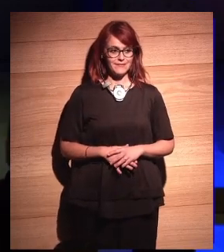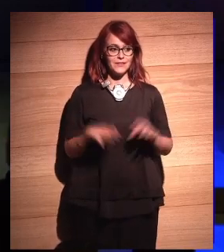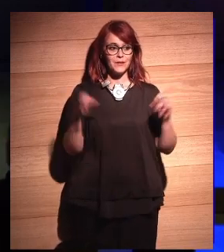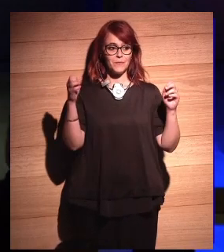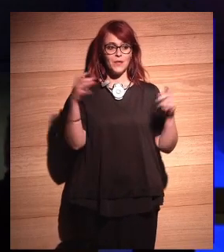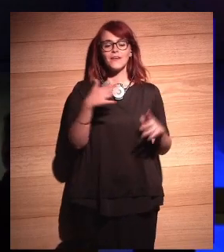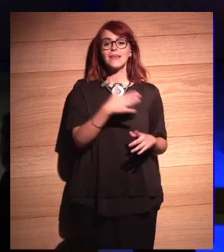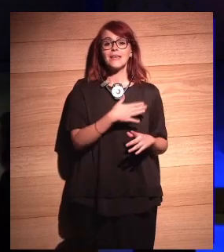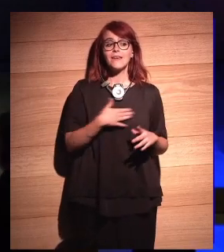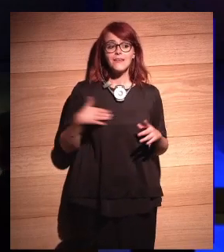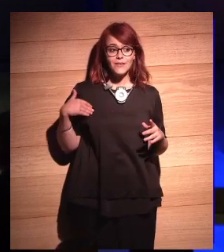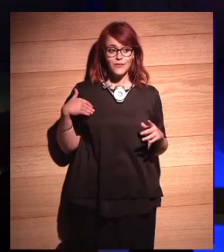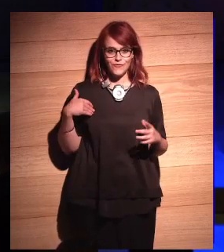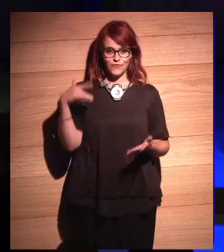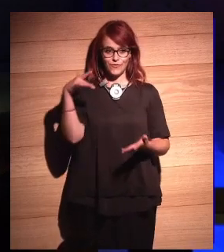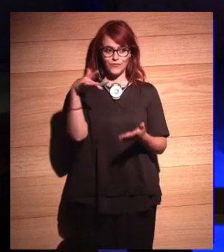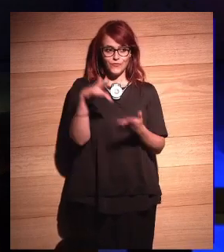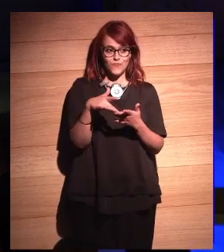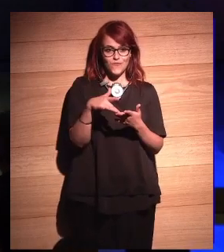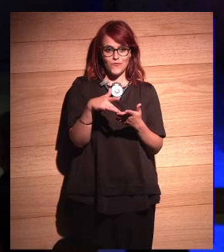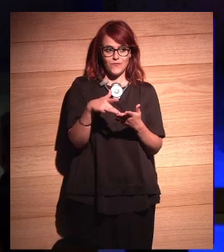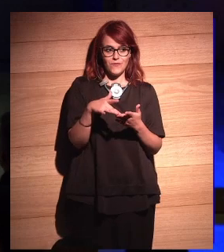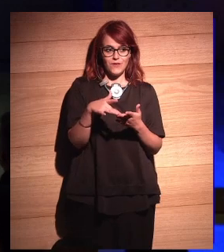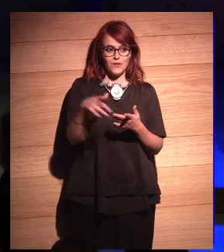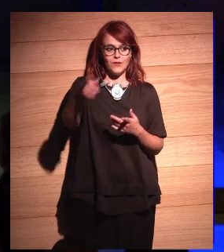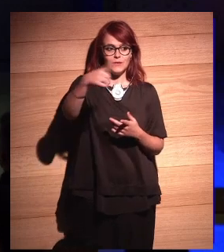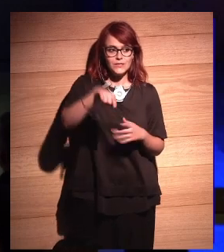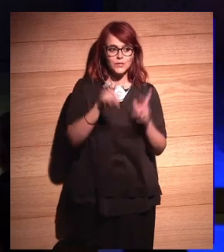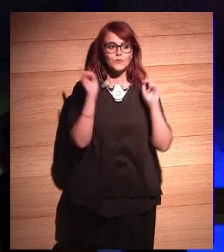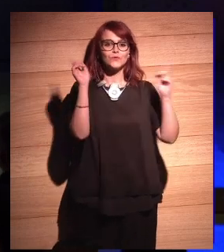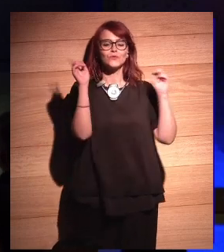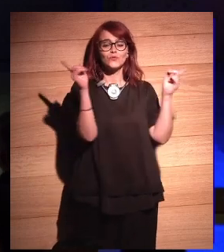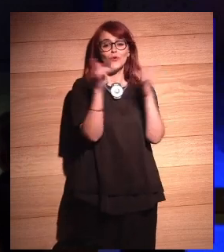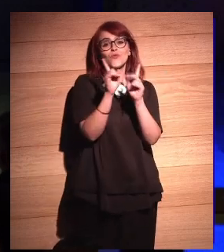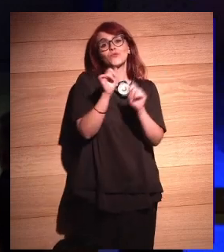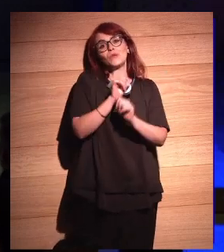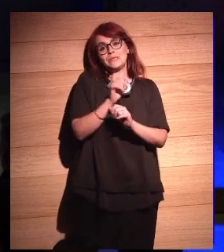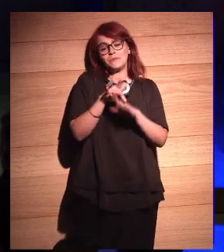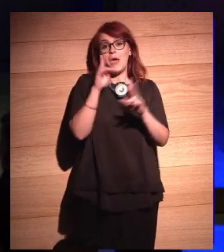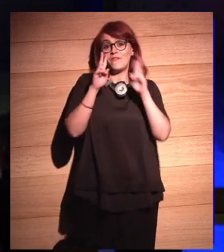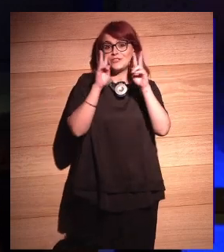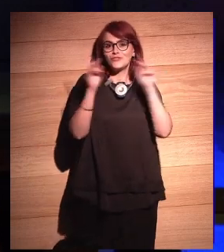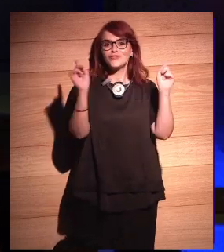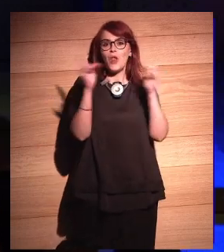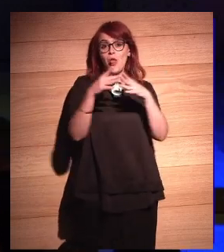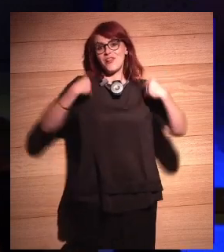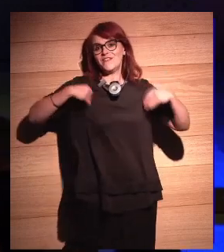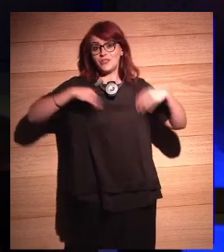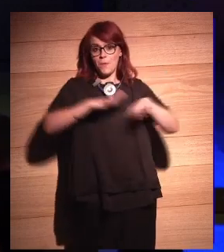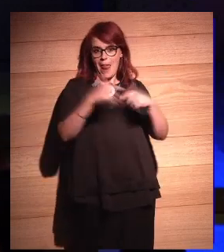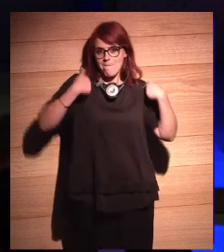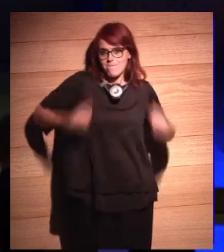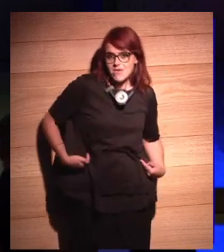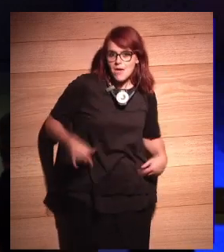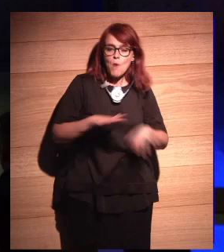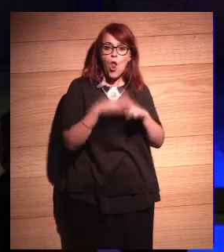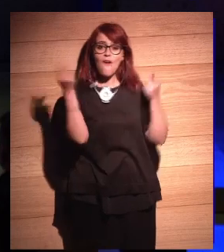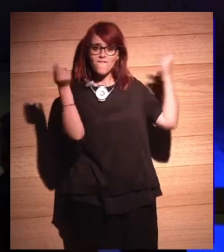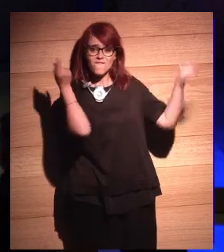I hope that you see that not only is it more fun for me because I can dance around